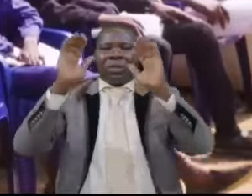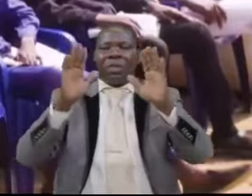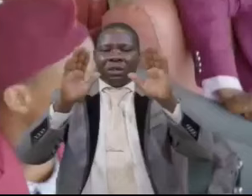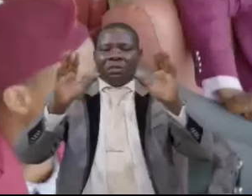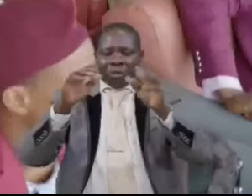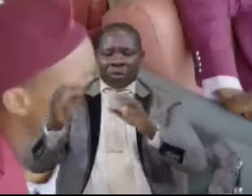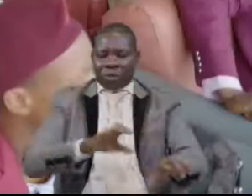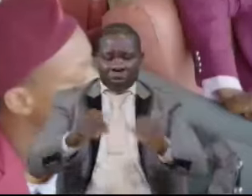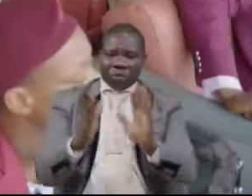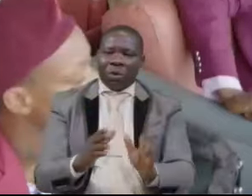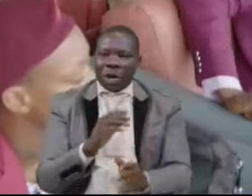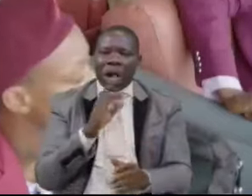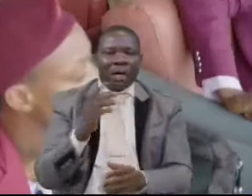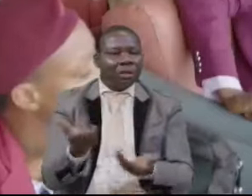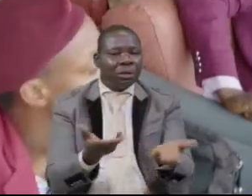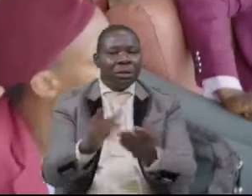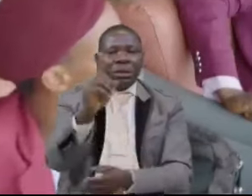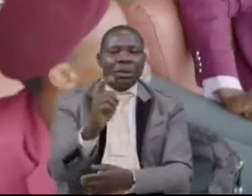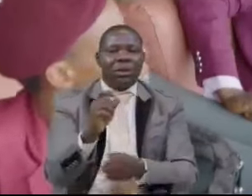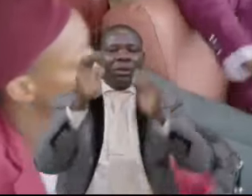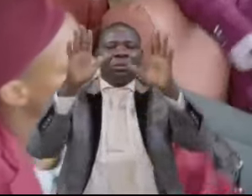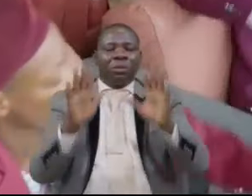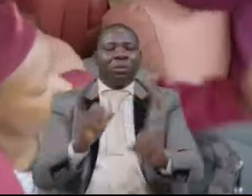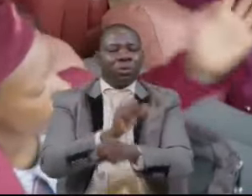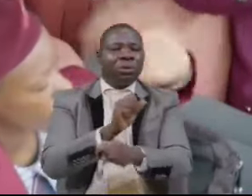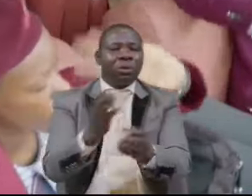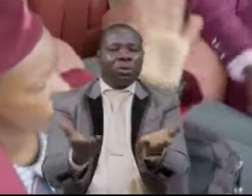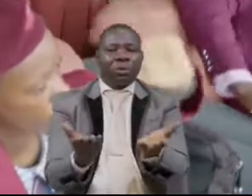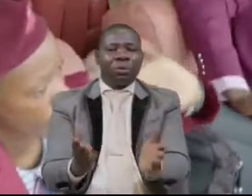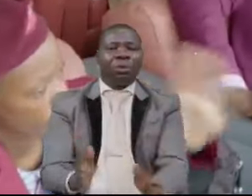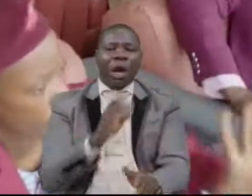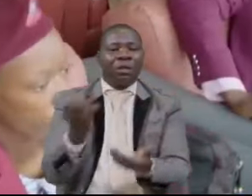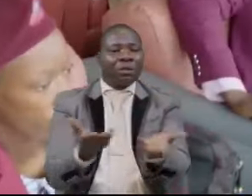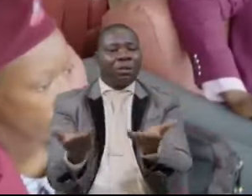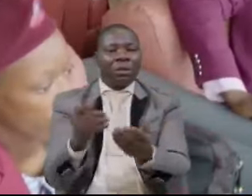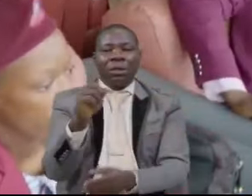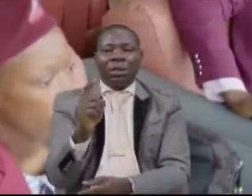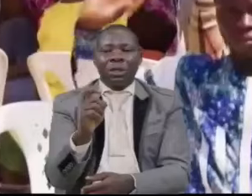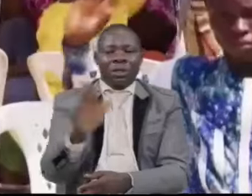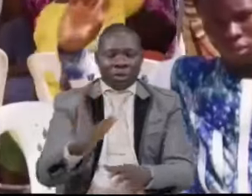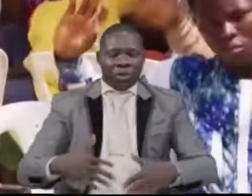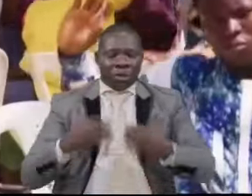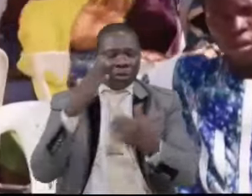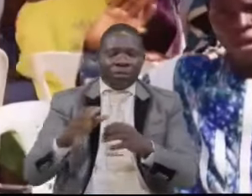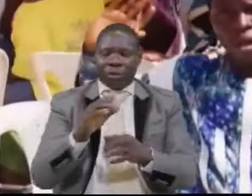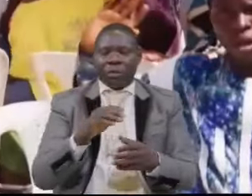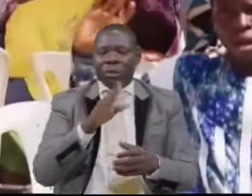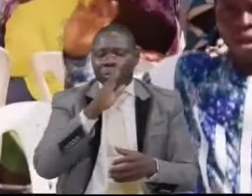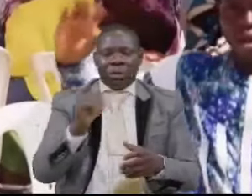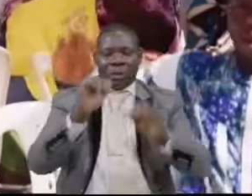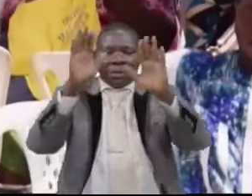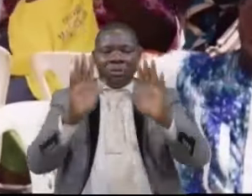there? Miracle worker, are you there? Your life will be a miracle. Look at